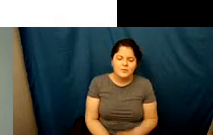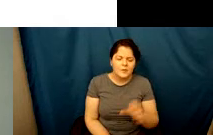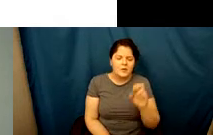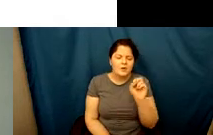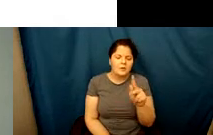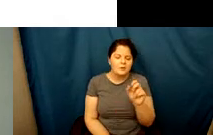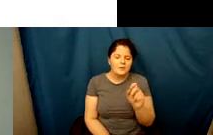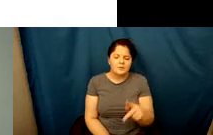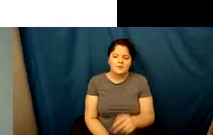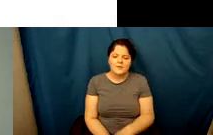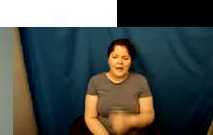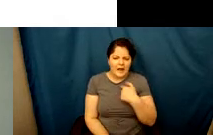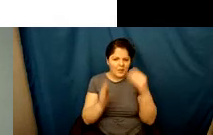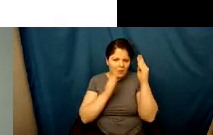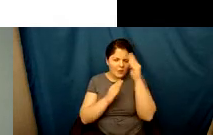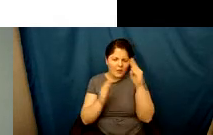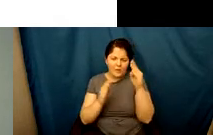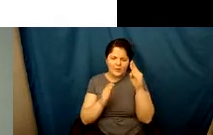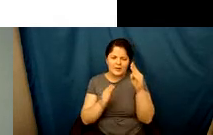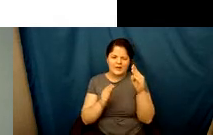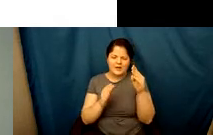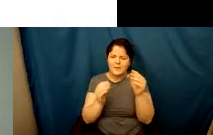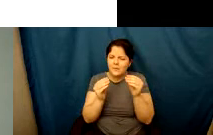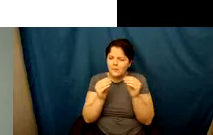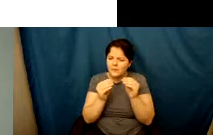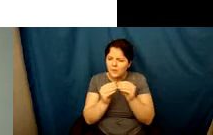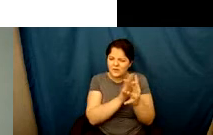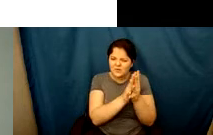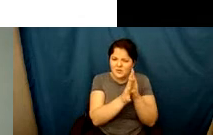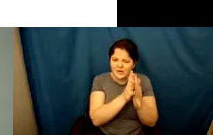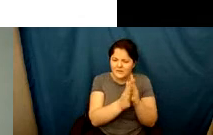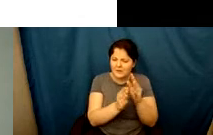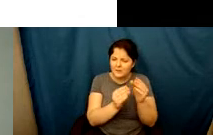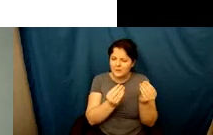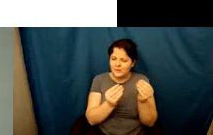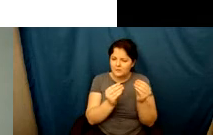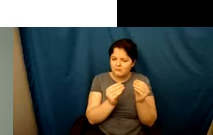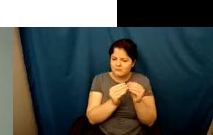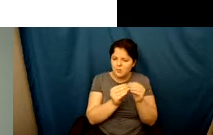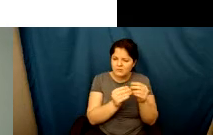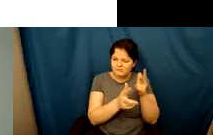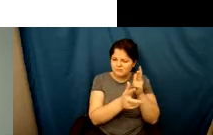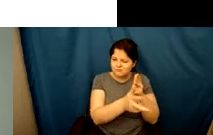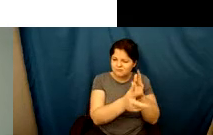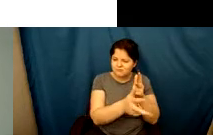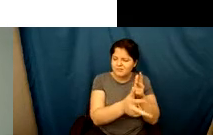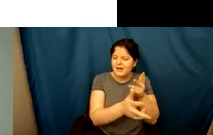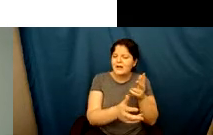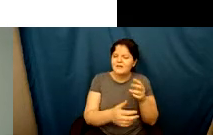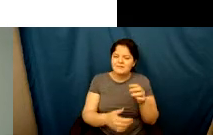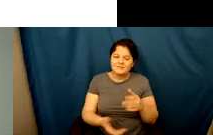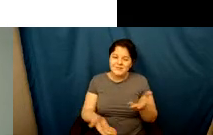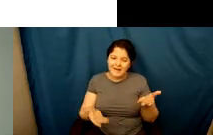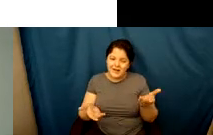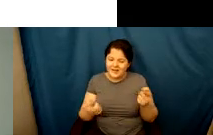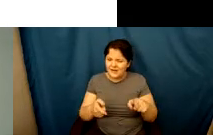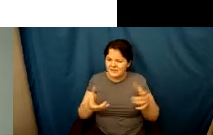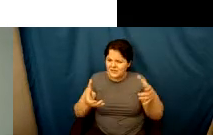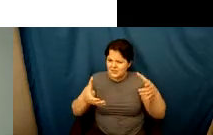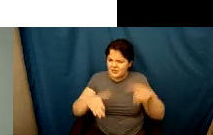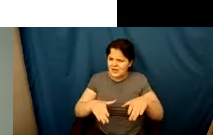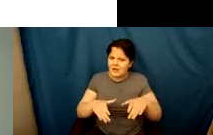Okay, yeah, I just was worried that there's with more traffic or more flow through there, that there would definitely be a chance for. I've had